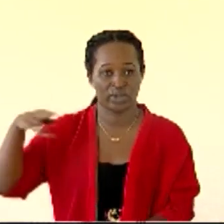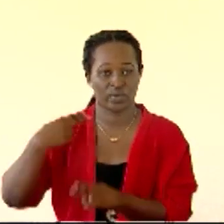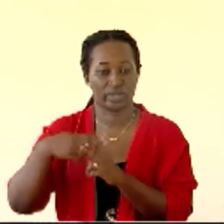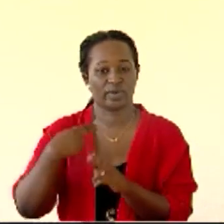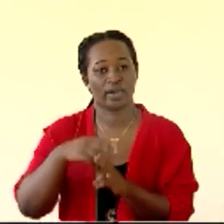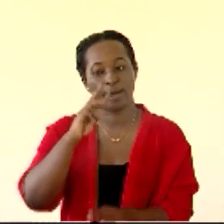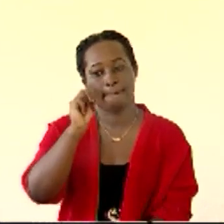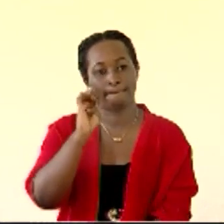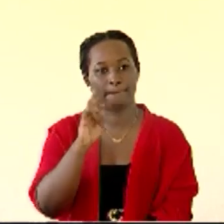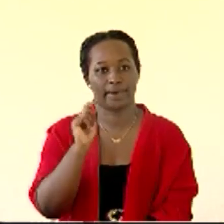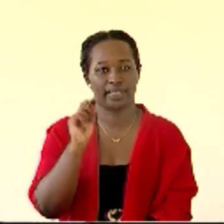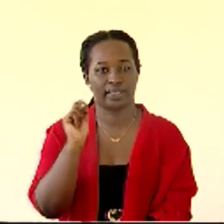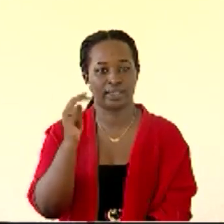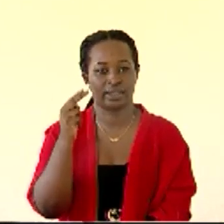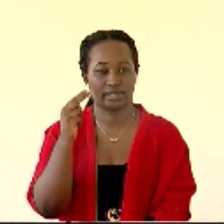methanol.